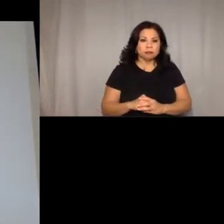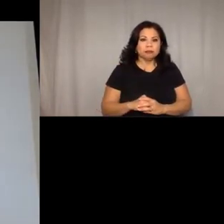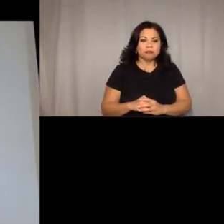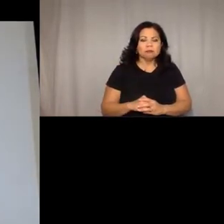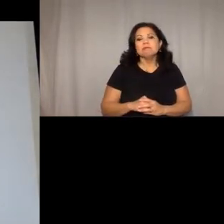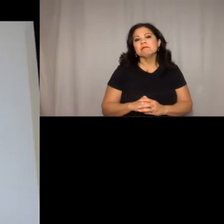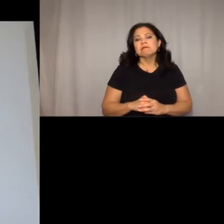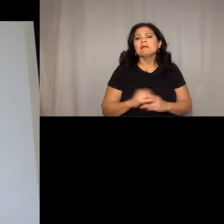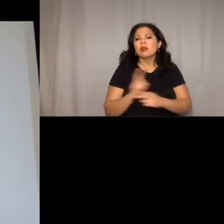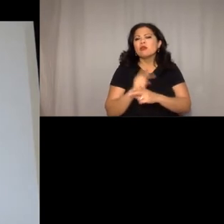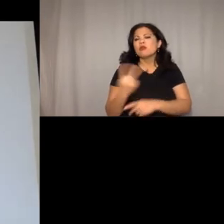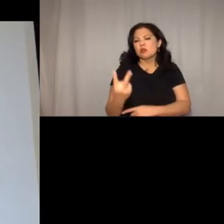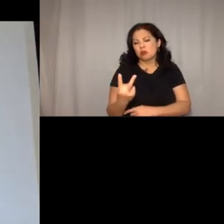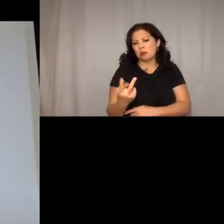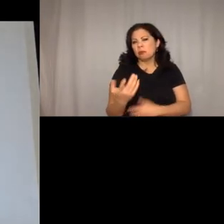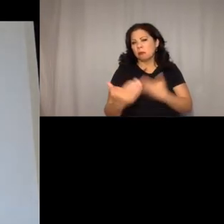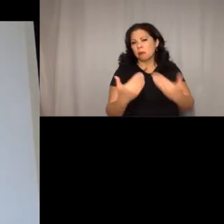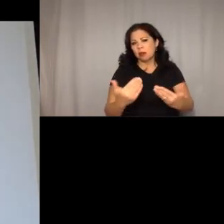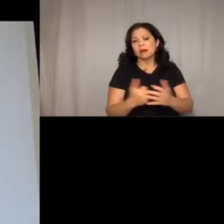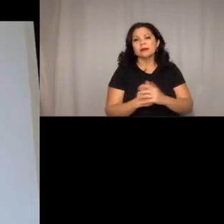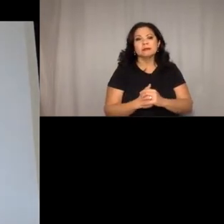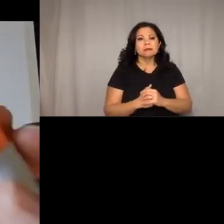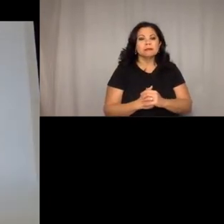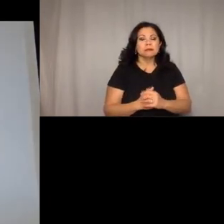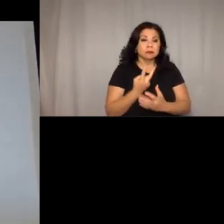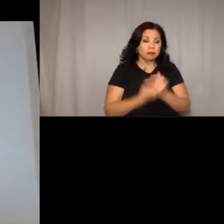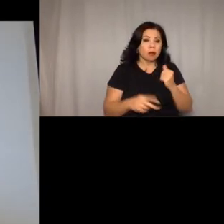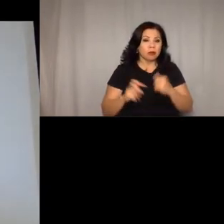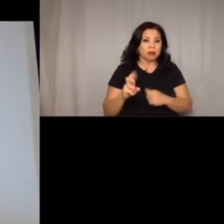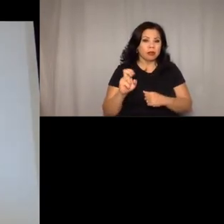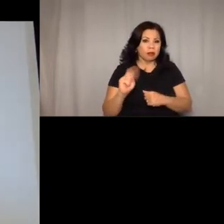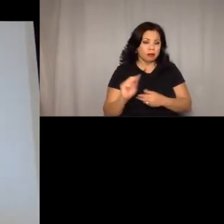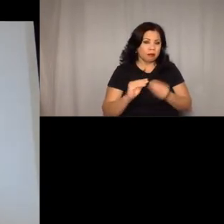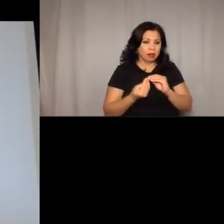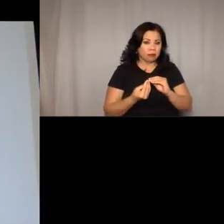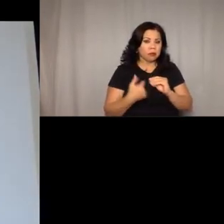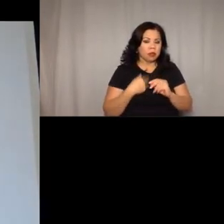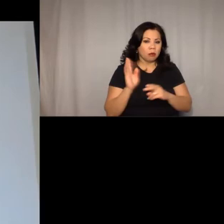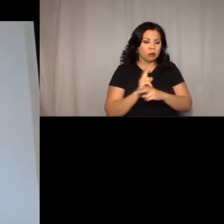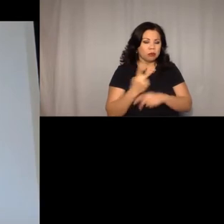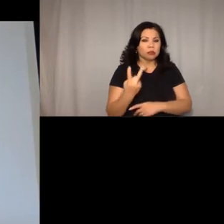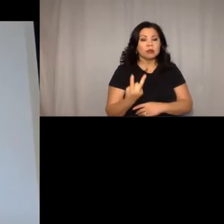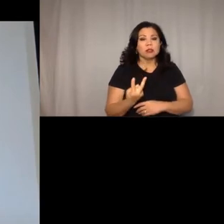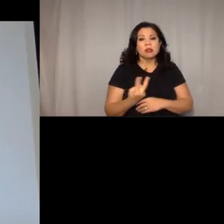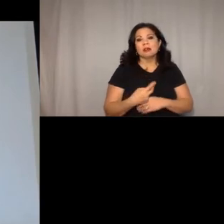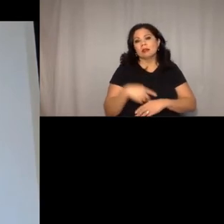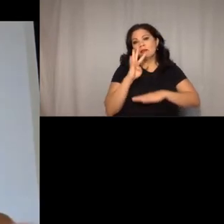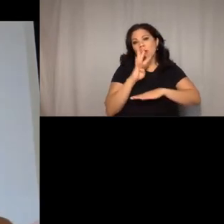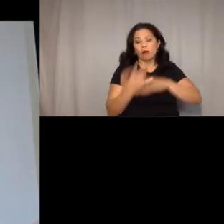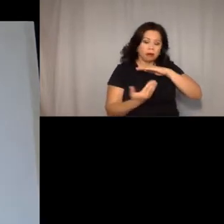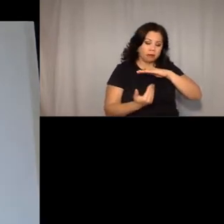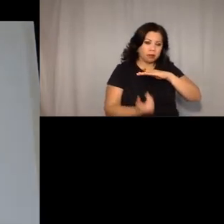Let's try 2. Let's see what happens. All right, they're both even, so I'm going to do 2. That makes 4. That makes